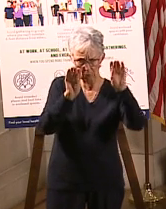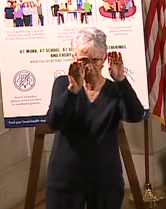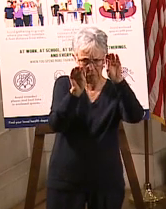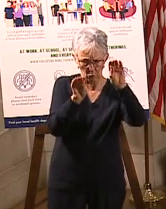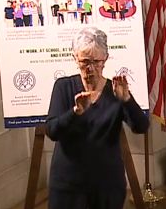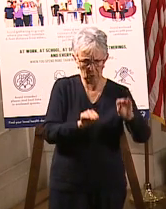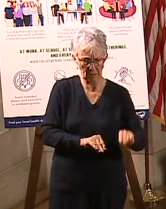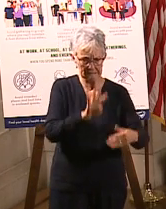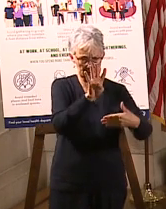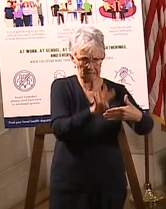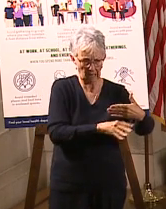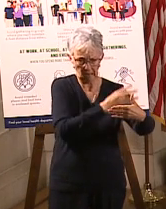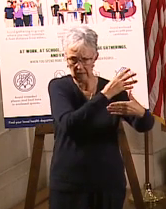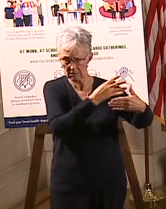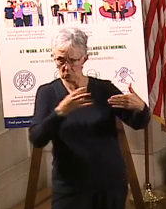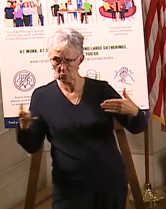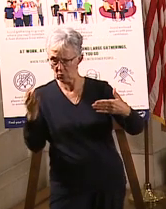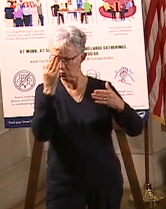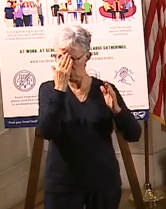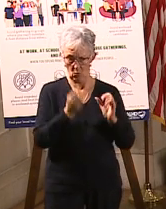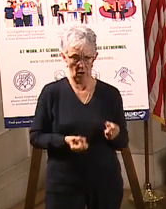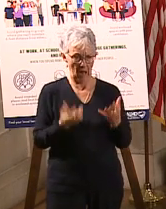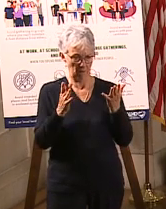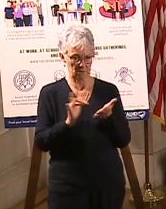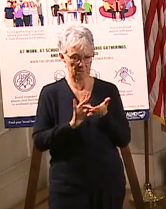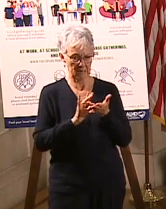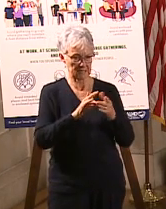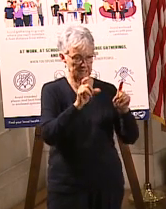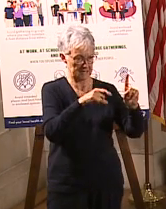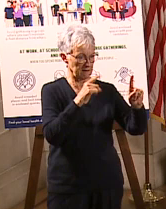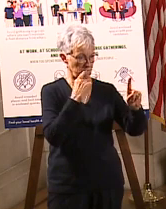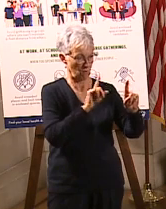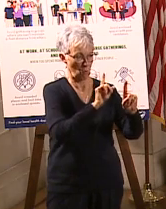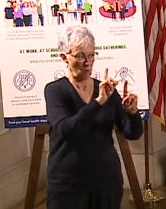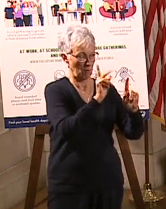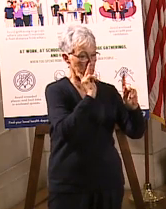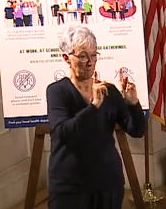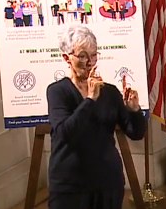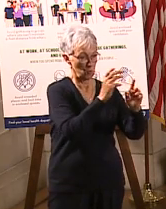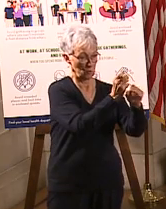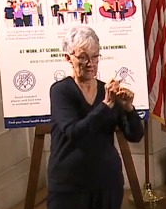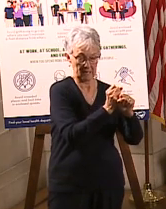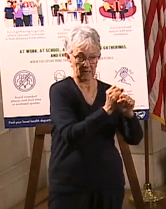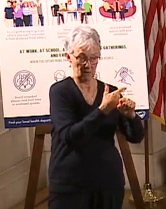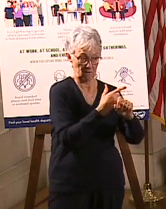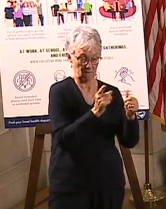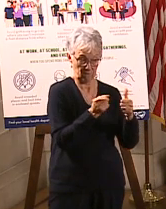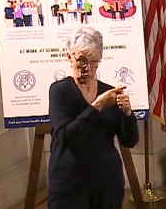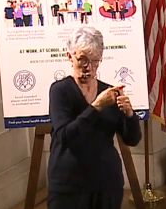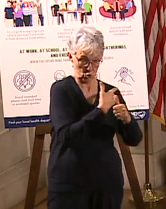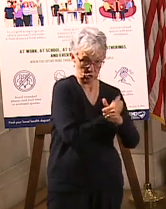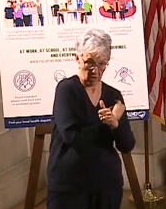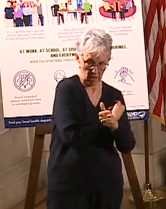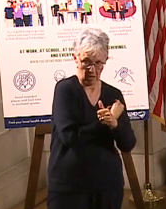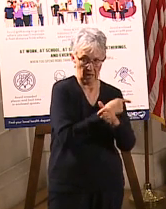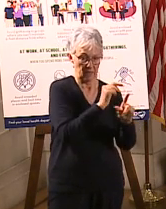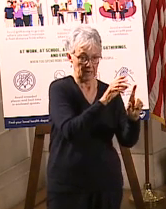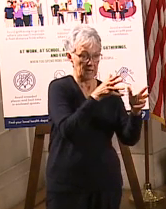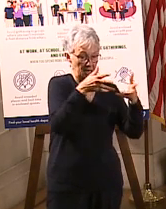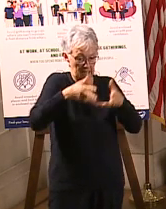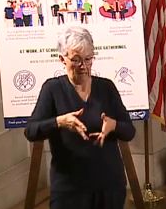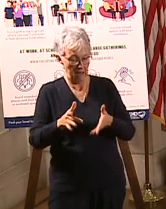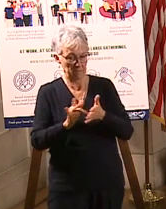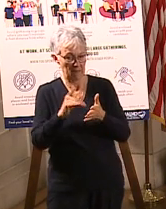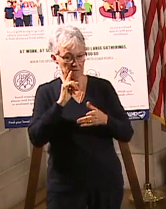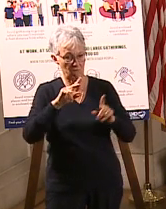the innovation, collaboration, and success of these clinics so far. Another point of consideration, that total